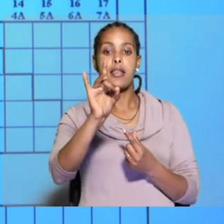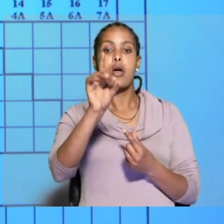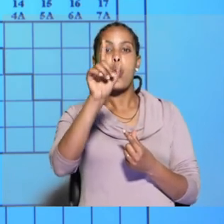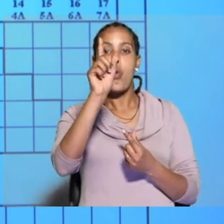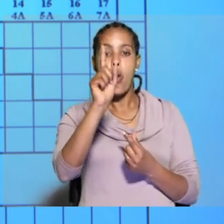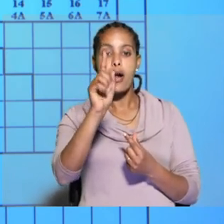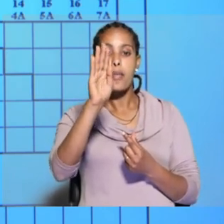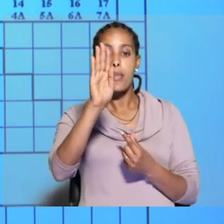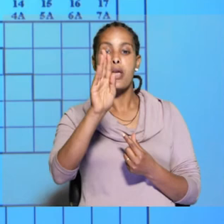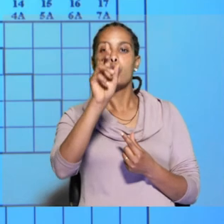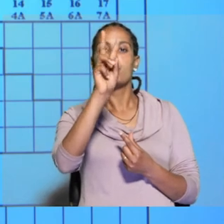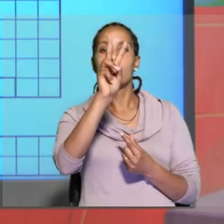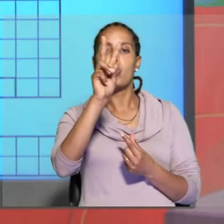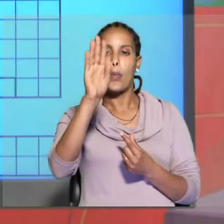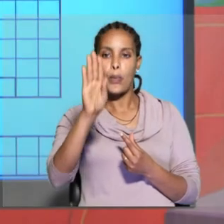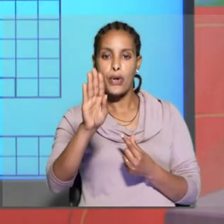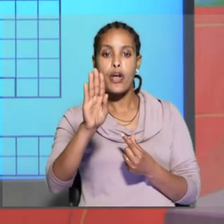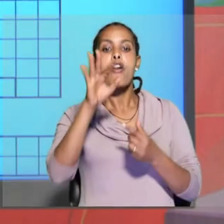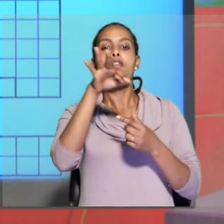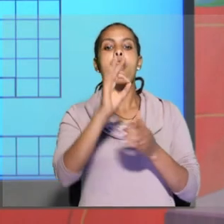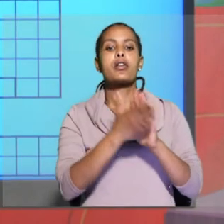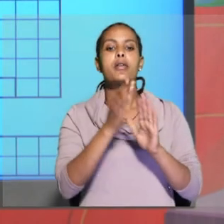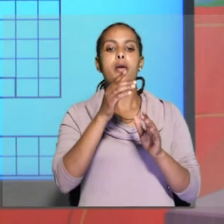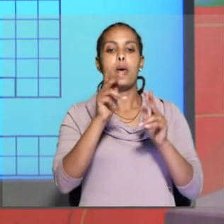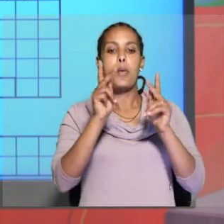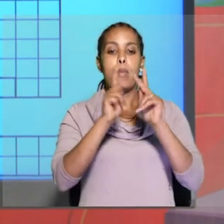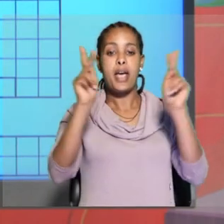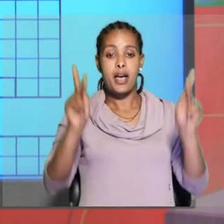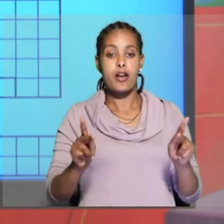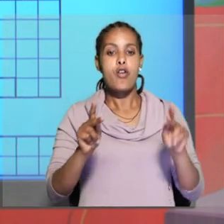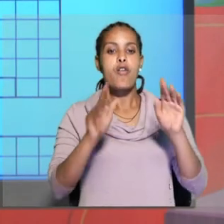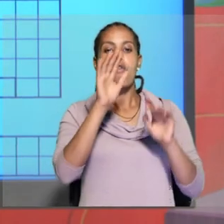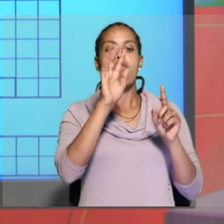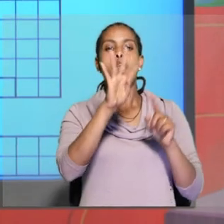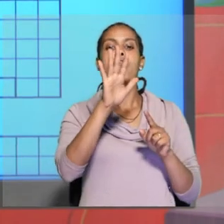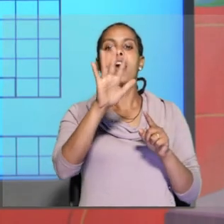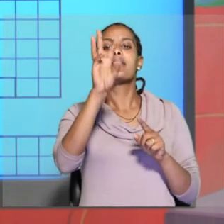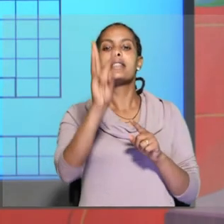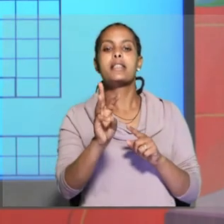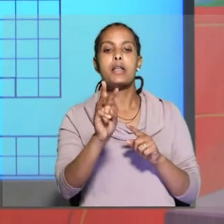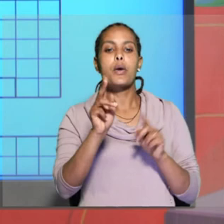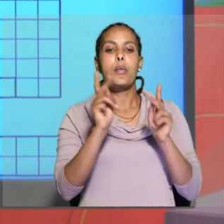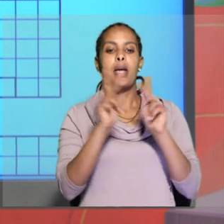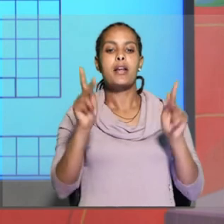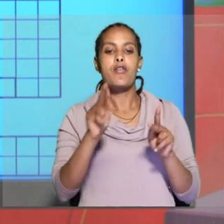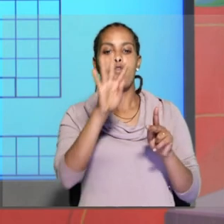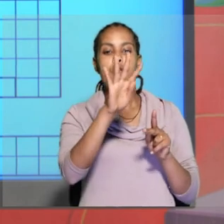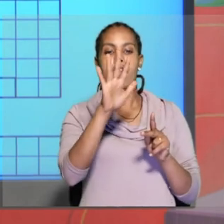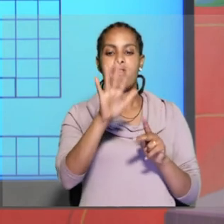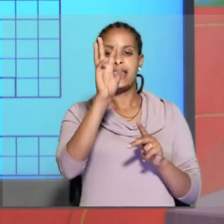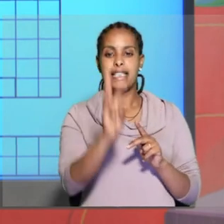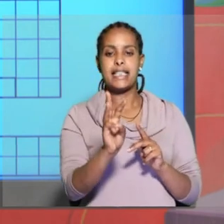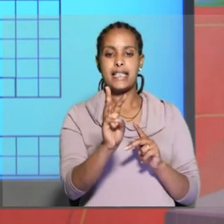1b, 2b. Found in period 4, 5, 6, and 7. Period 4, period 5, period